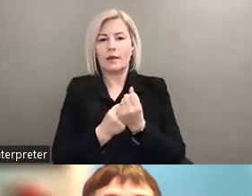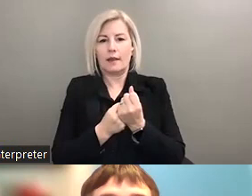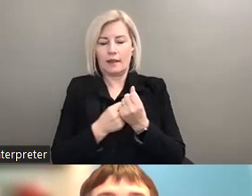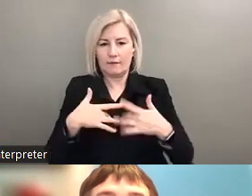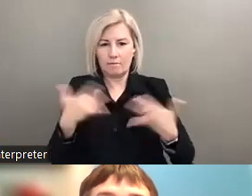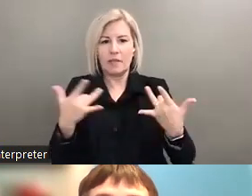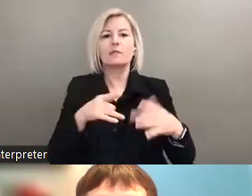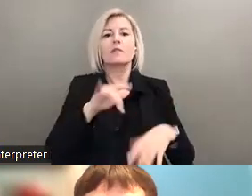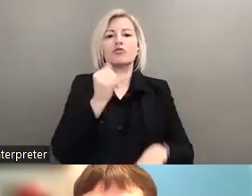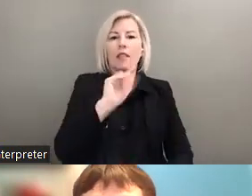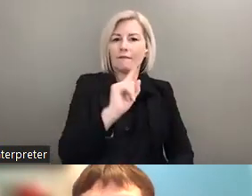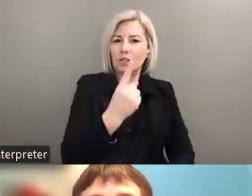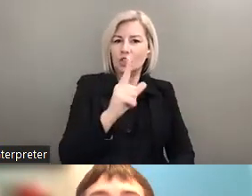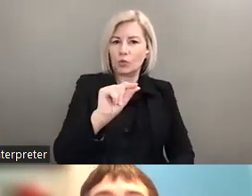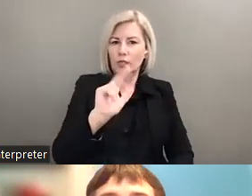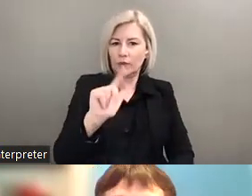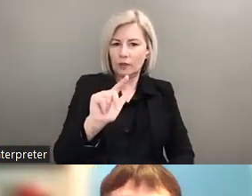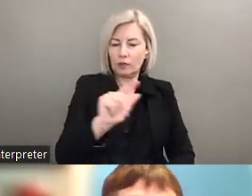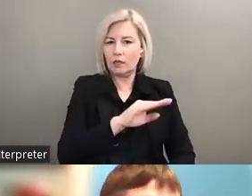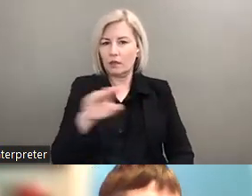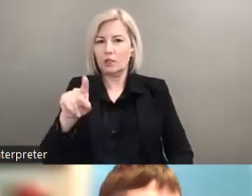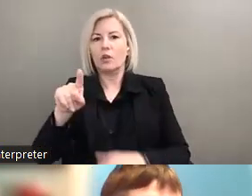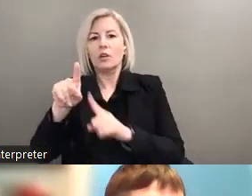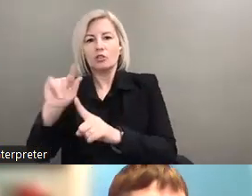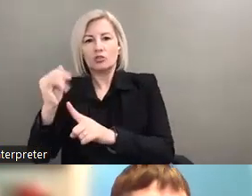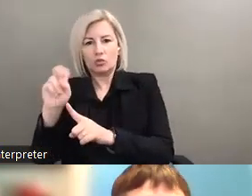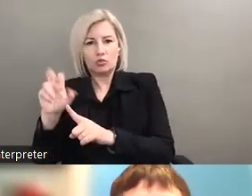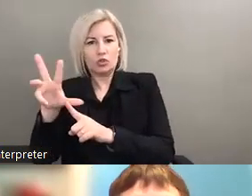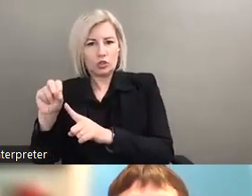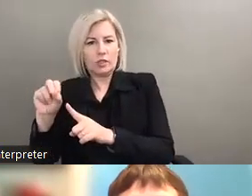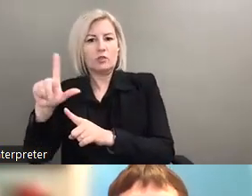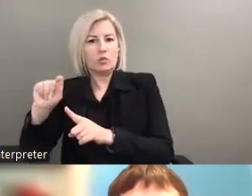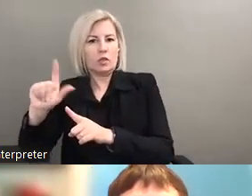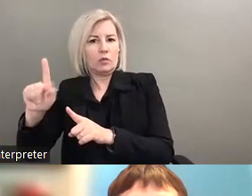1st, 2023 through June 30th, 2024.